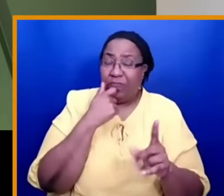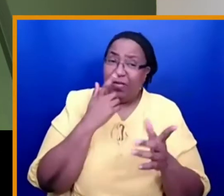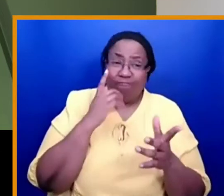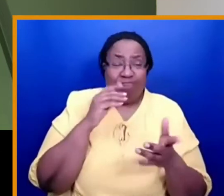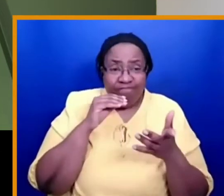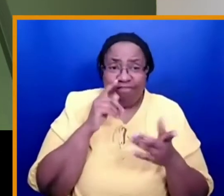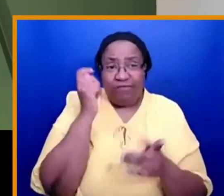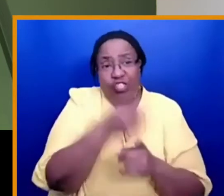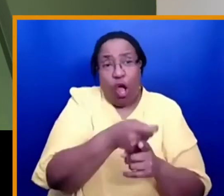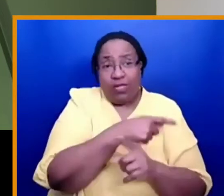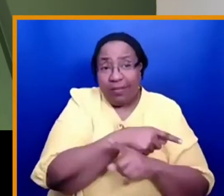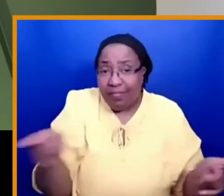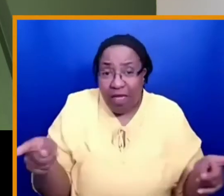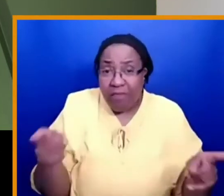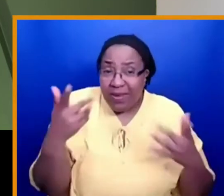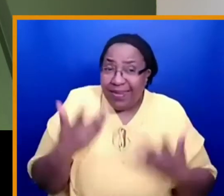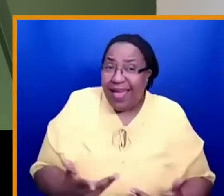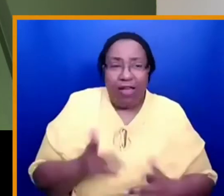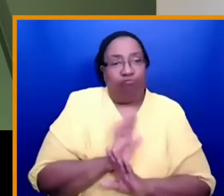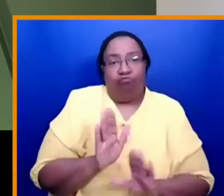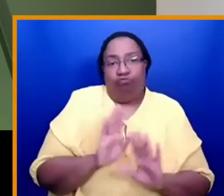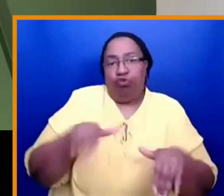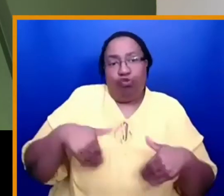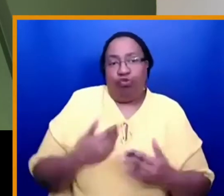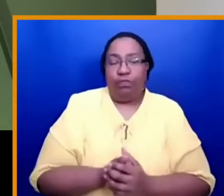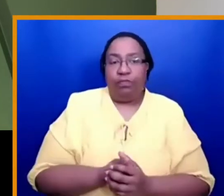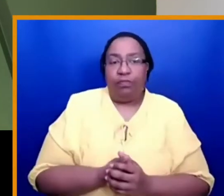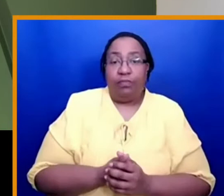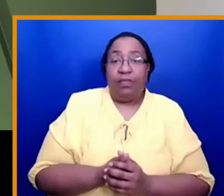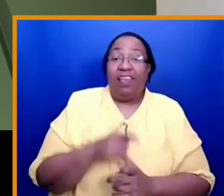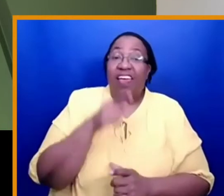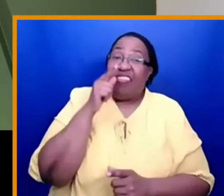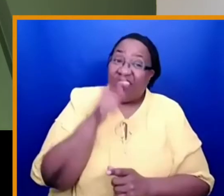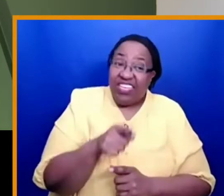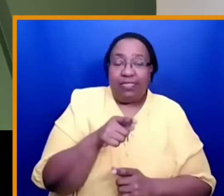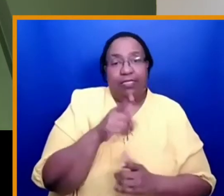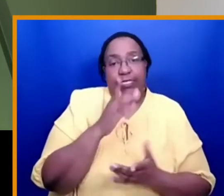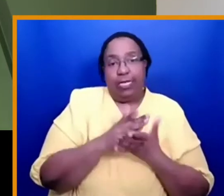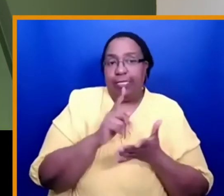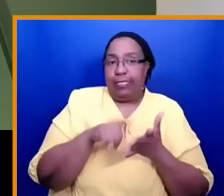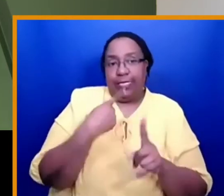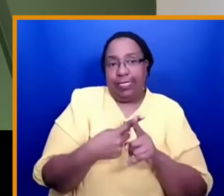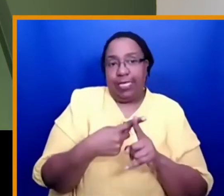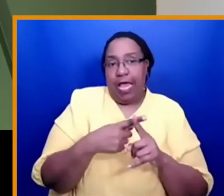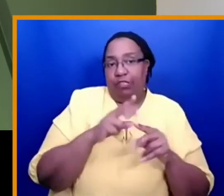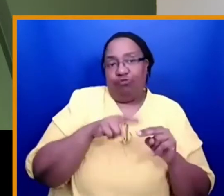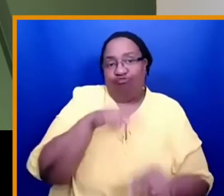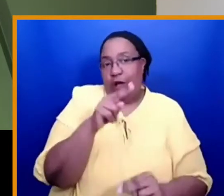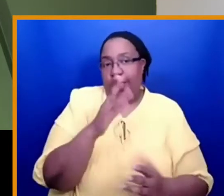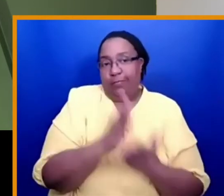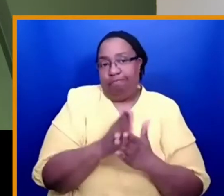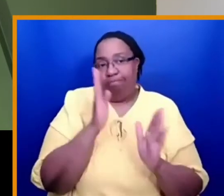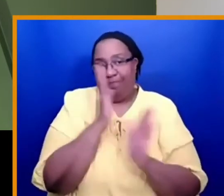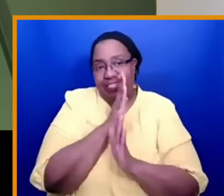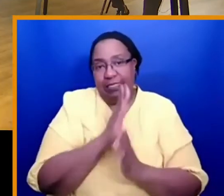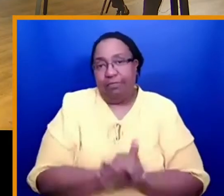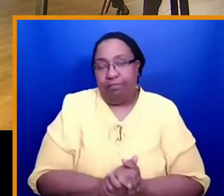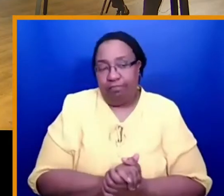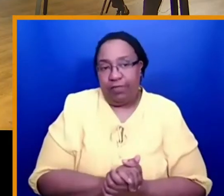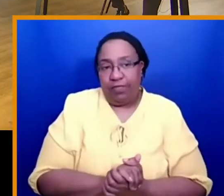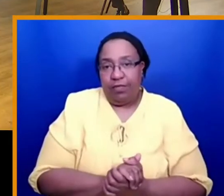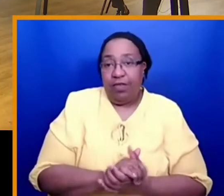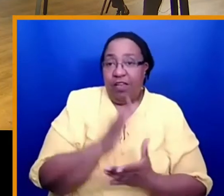workers. Let's be clear, conference, this is a stealth tax rise. The rates may be staying the same, but with rising inflation, the cost will be felt in pay packets